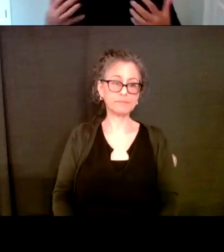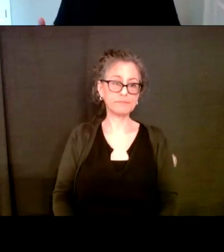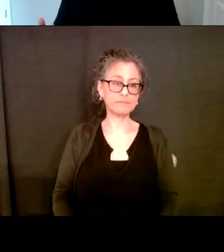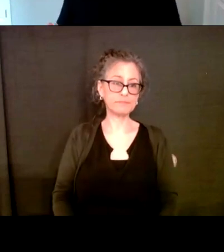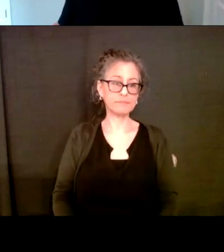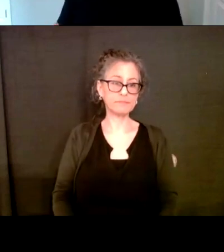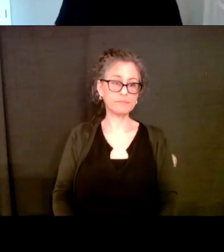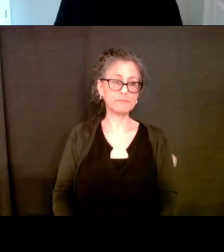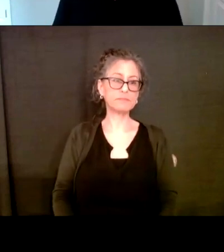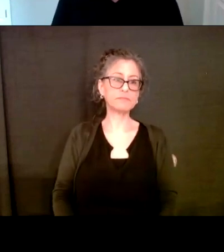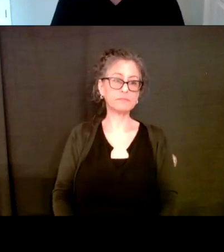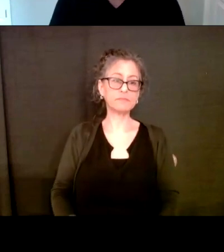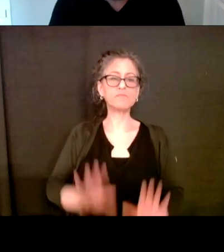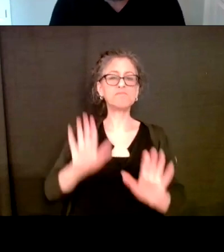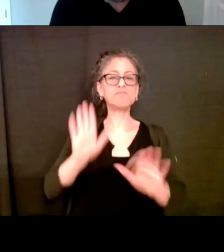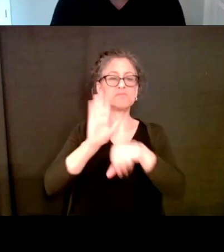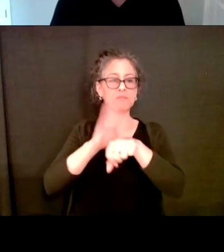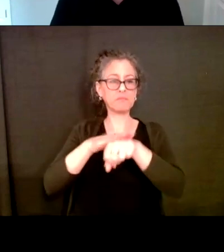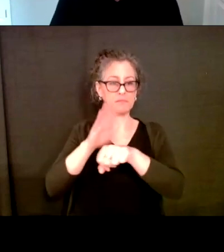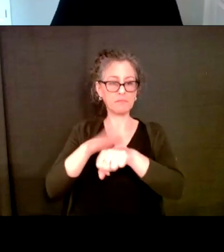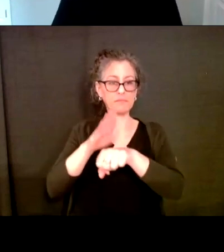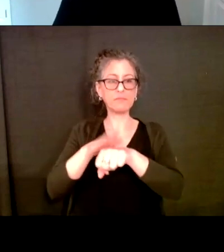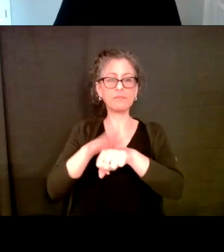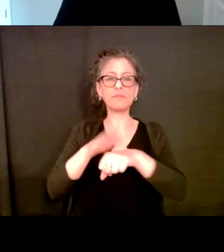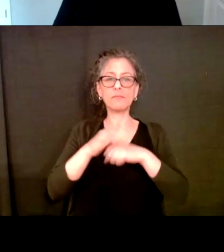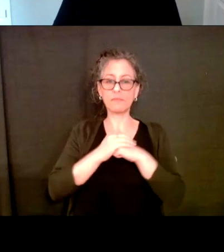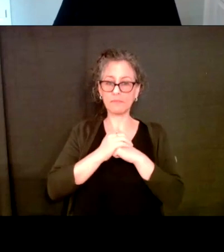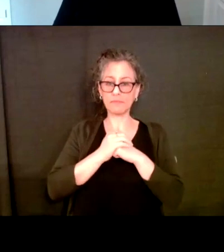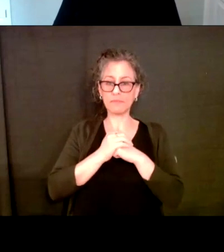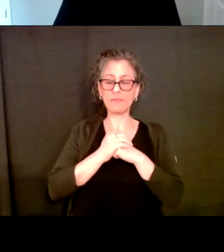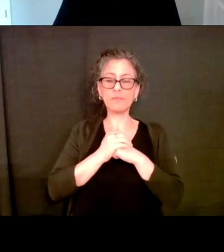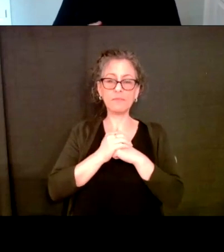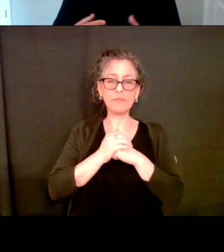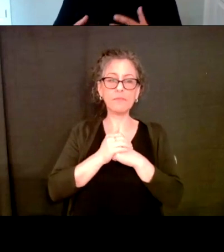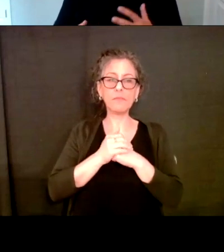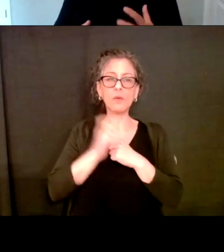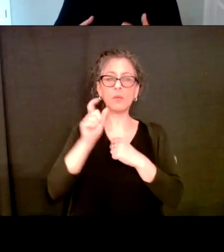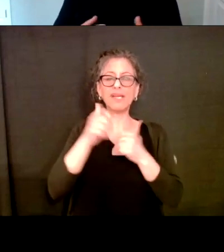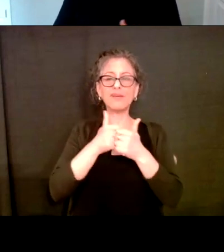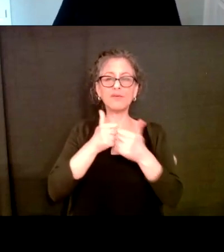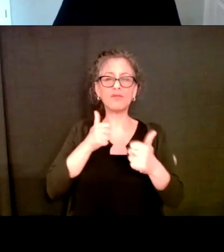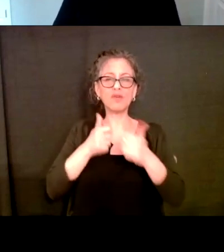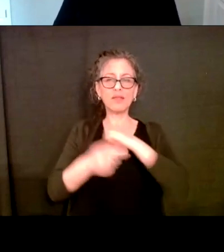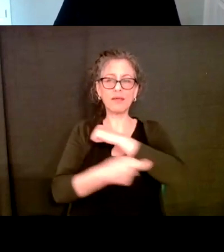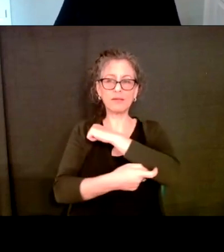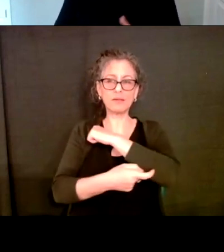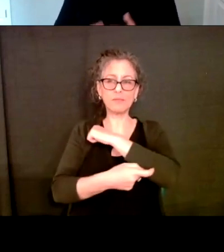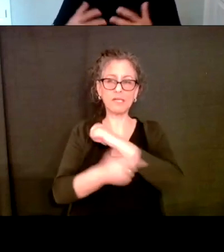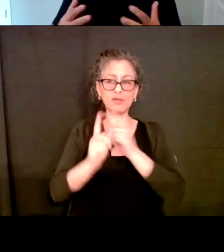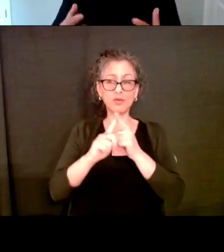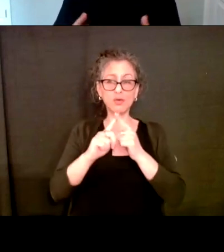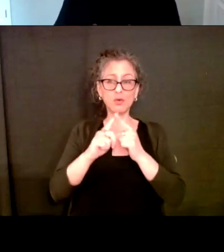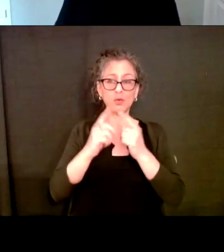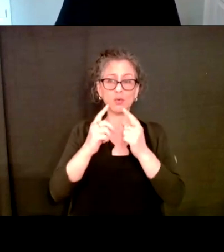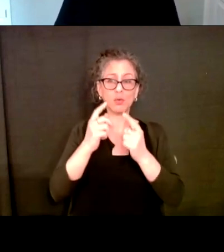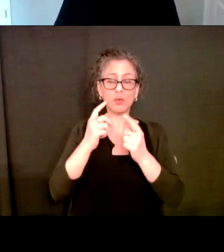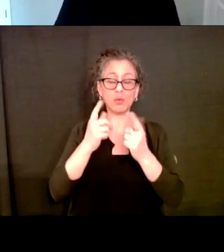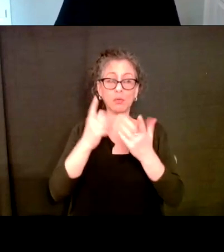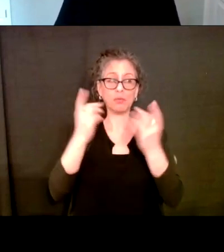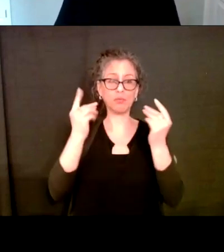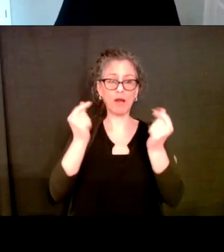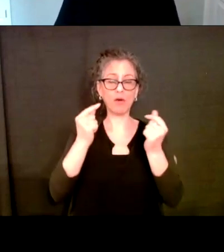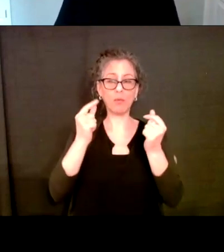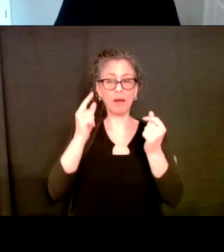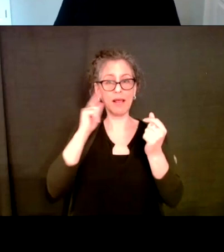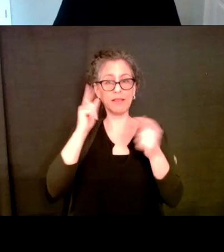I urge some caution here, as well as others. We need to avoid the temptation to quickly theologize suffering